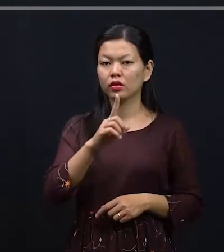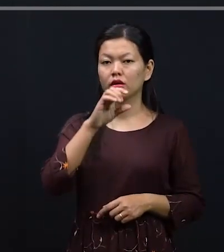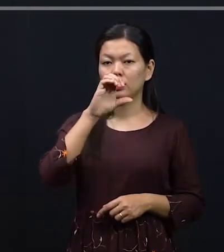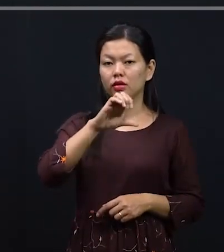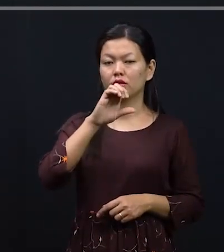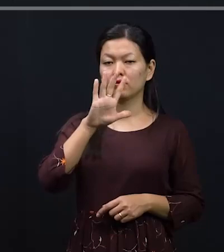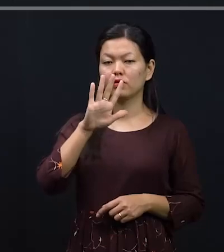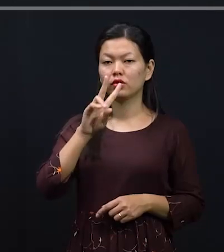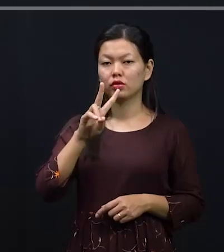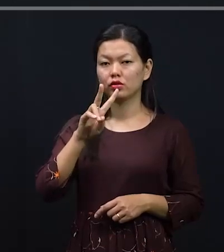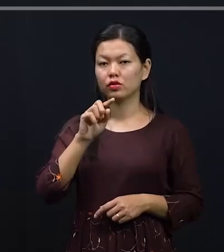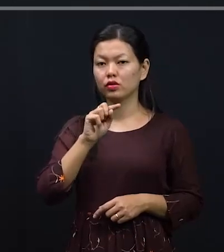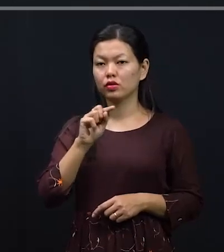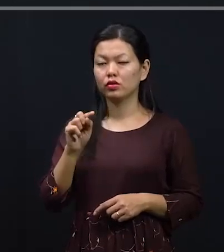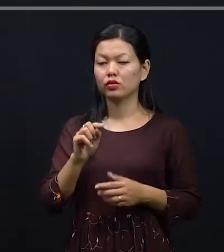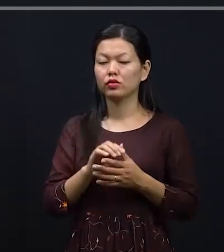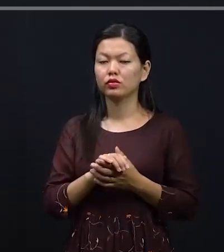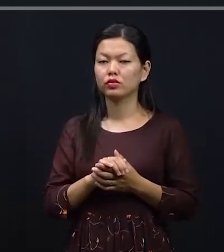1952. Alfred Hersey